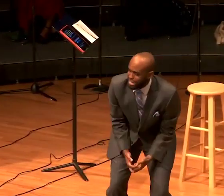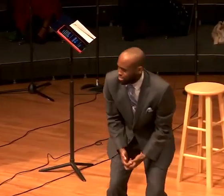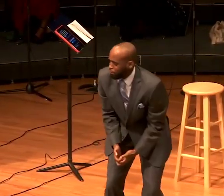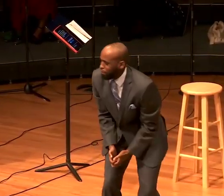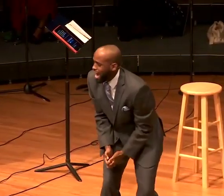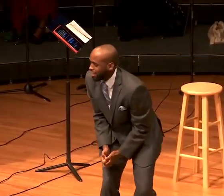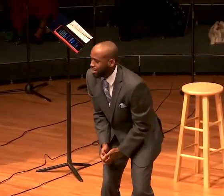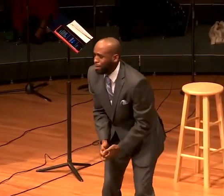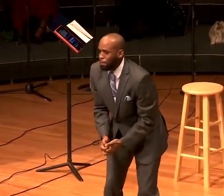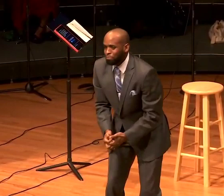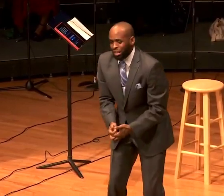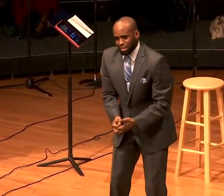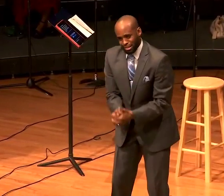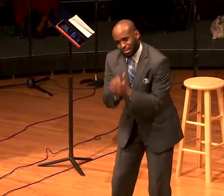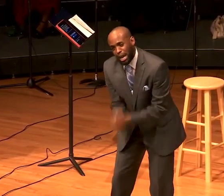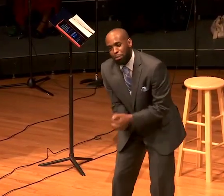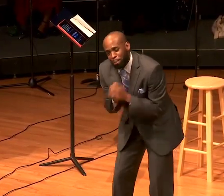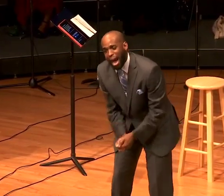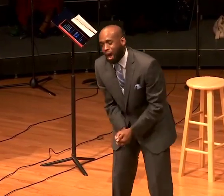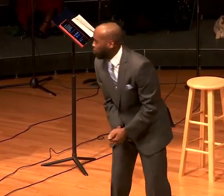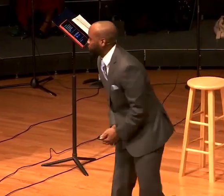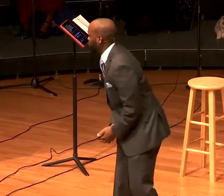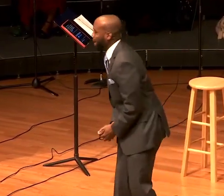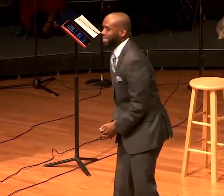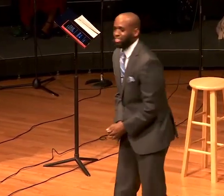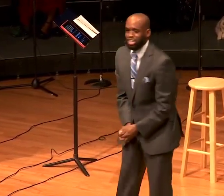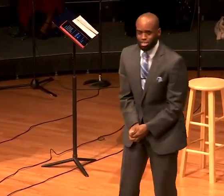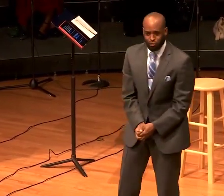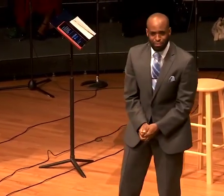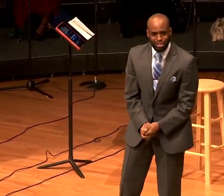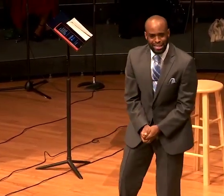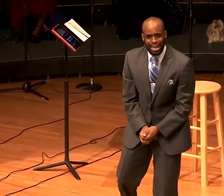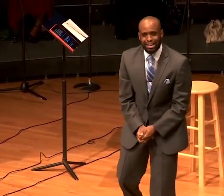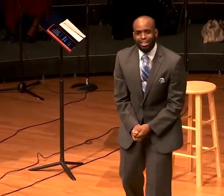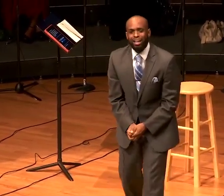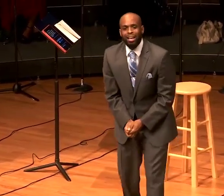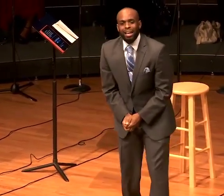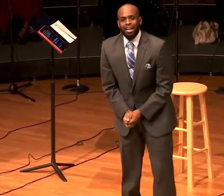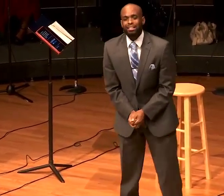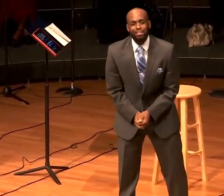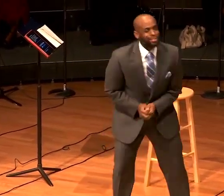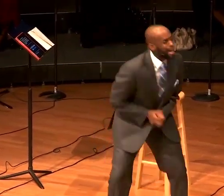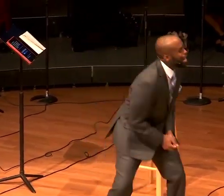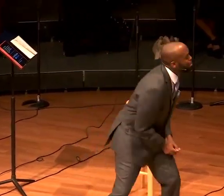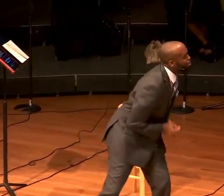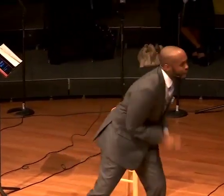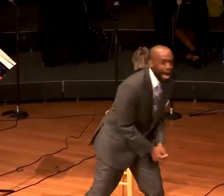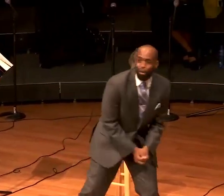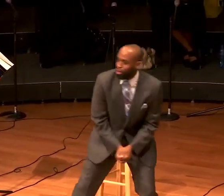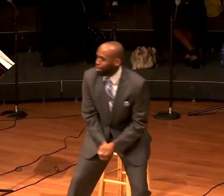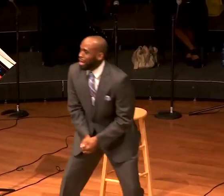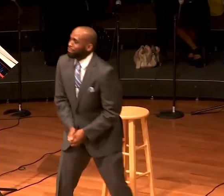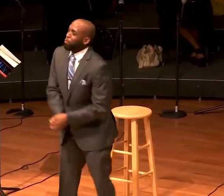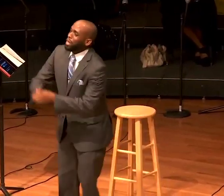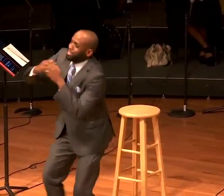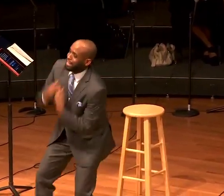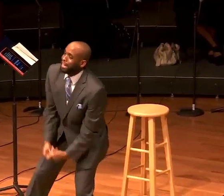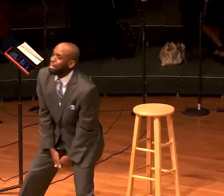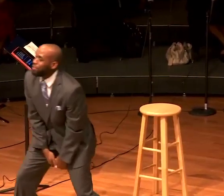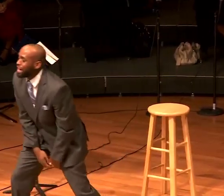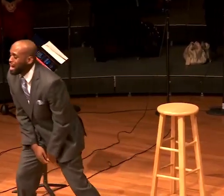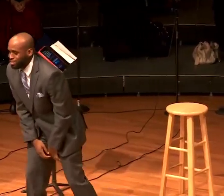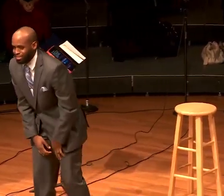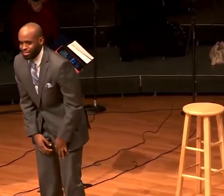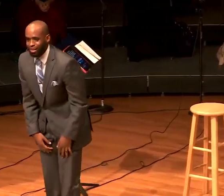just embrace the fact that the same power that raised Jesus from the dead is the same power that wants